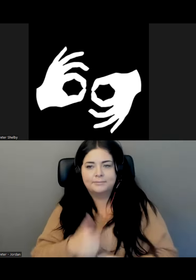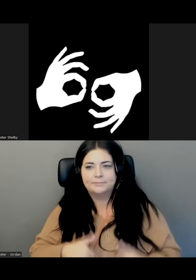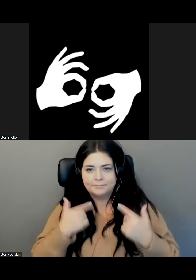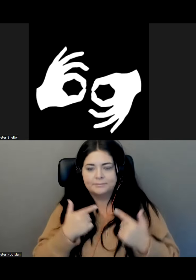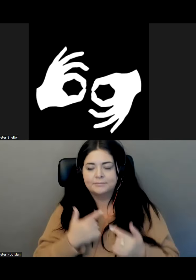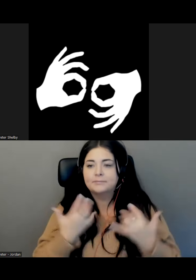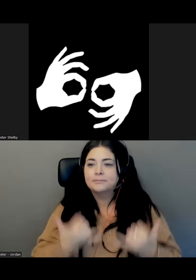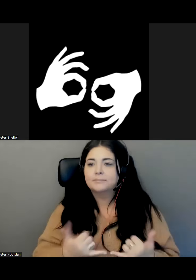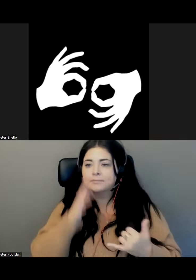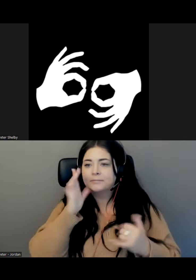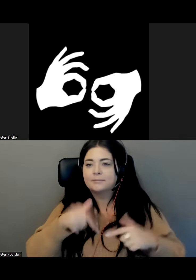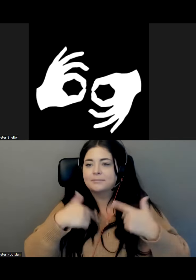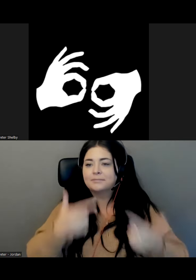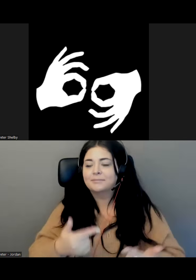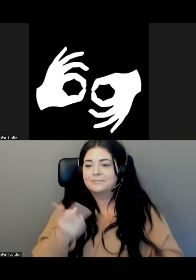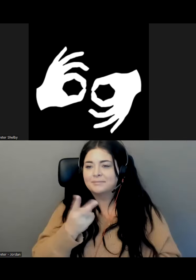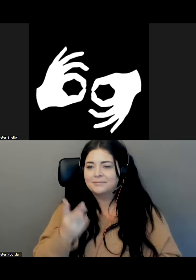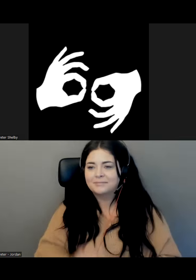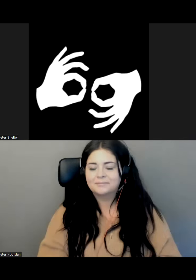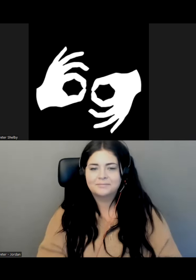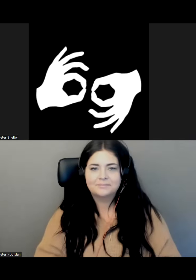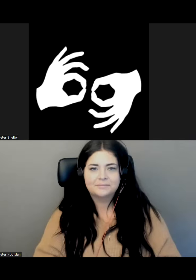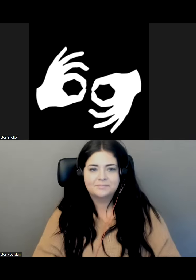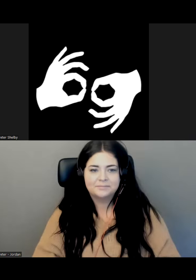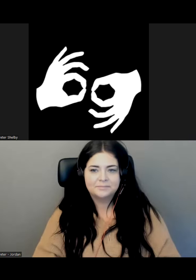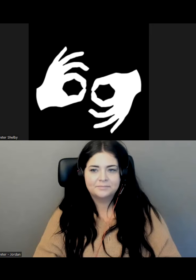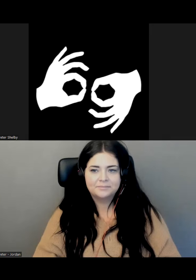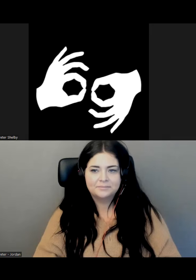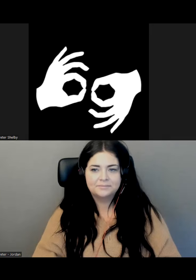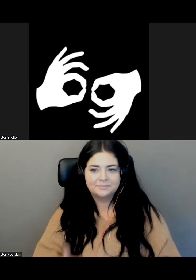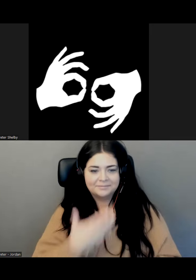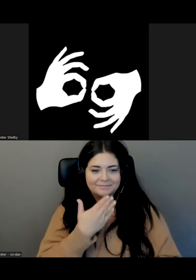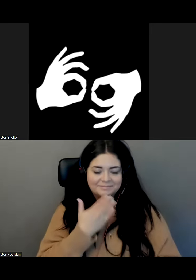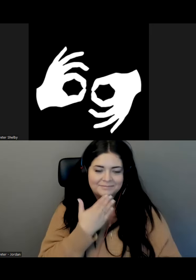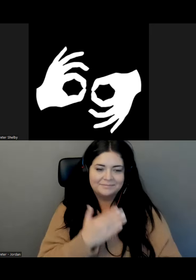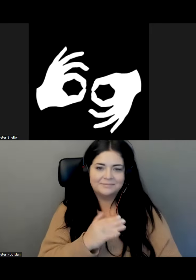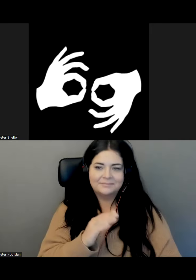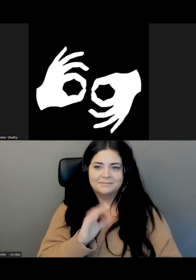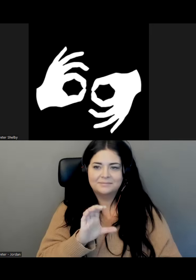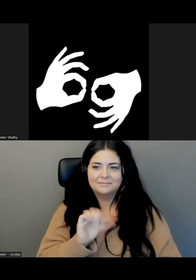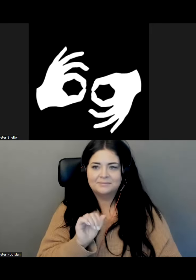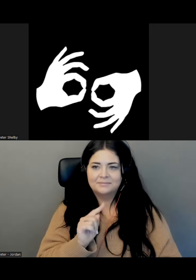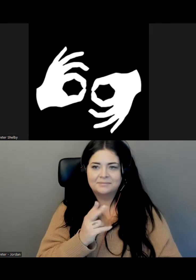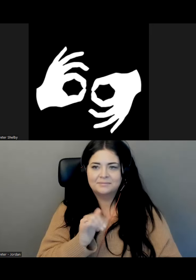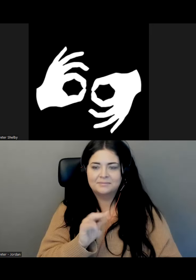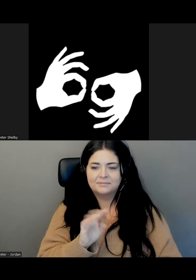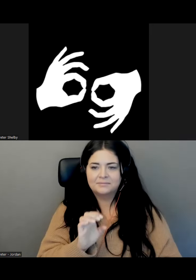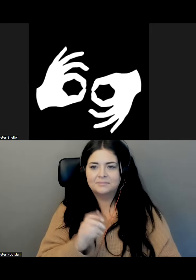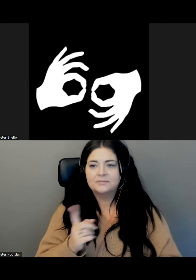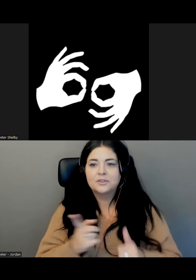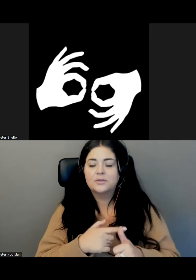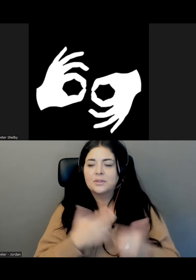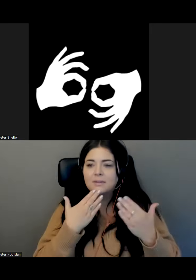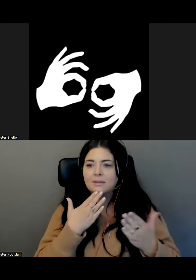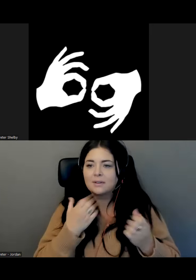it over to Karla and Ian. Thank you, Catherine. Well, first of all, I wanted to say thank you very much